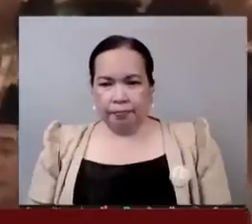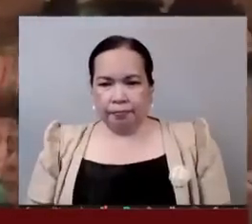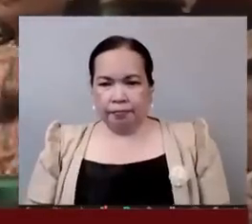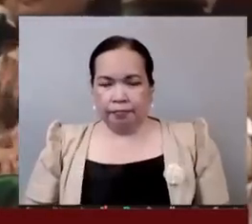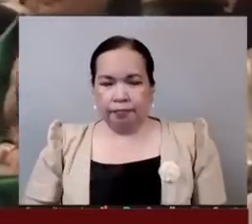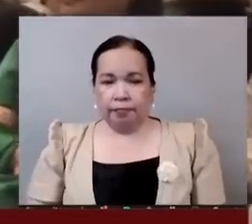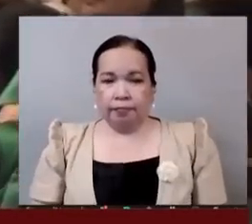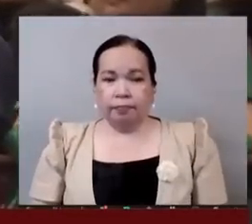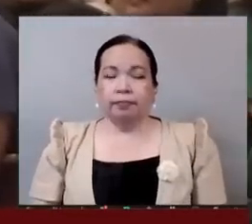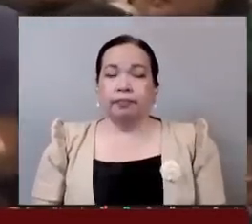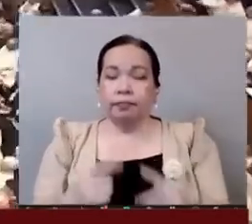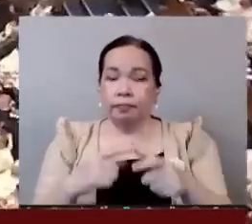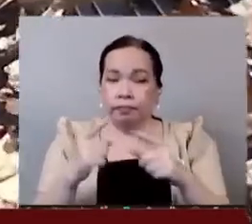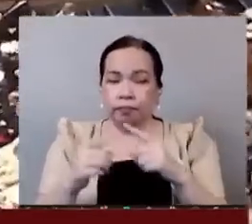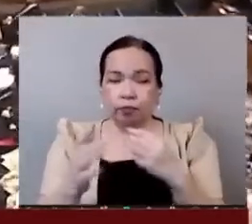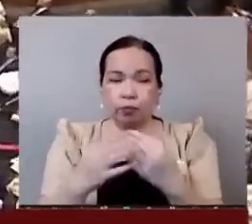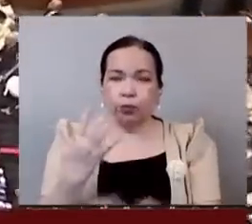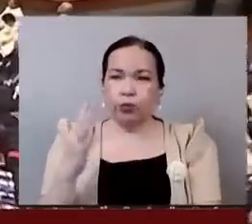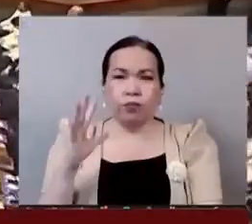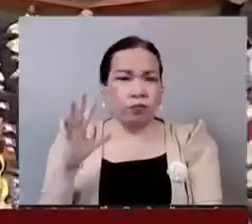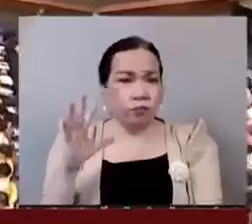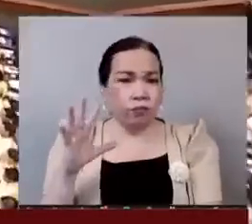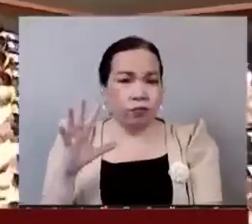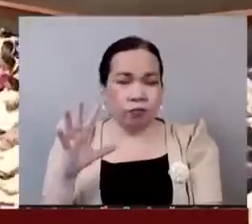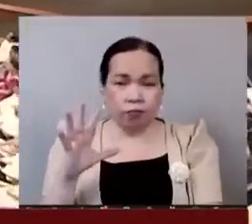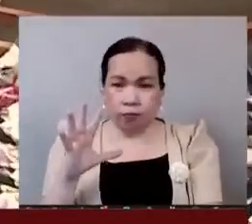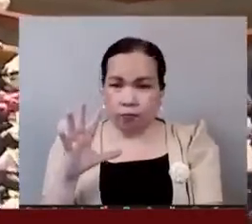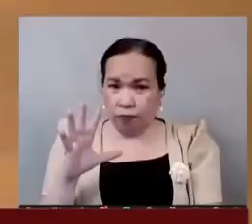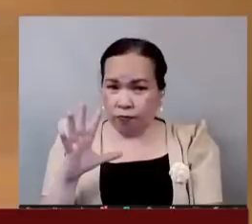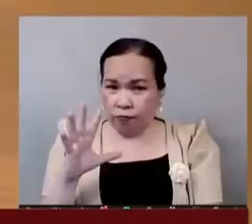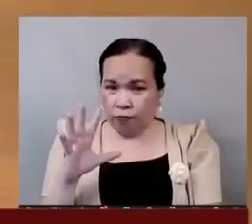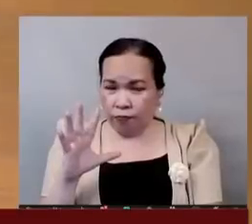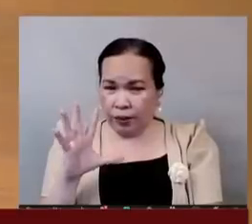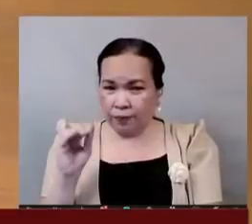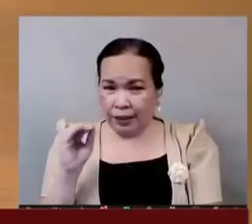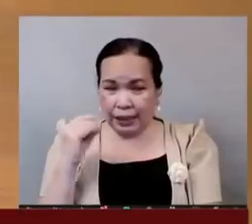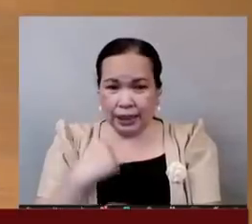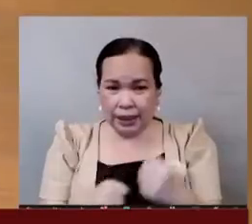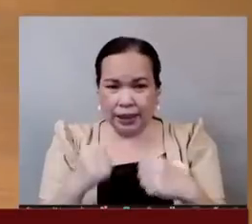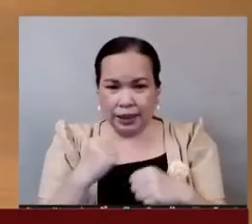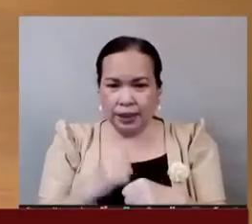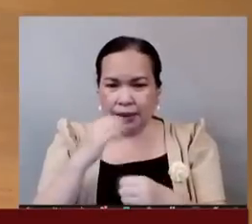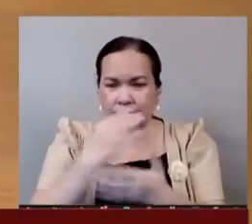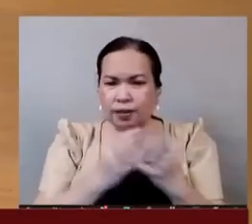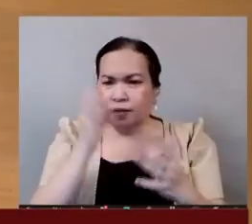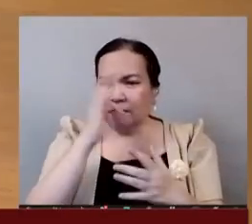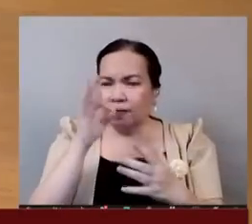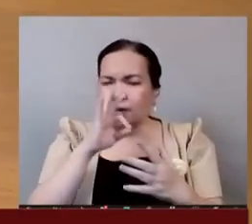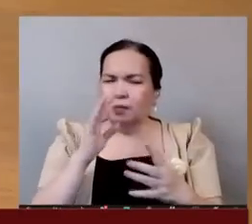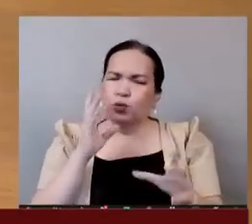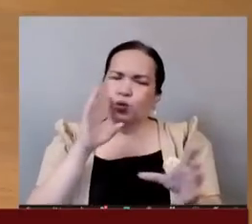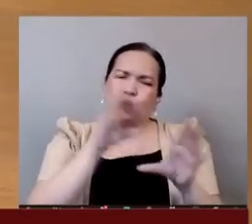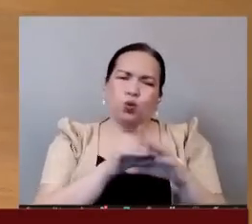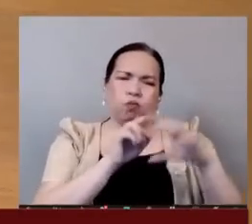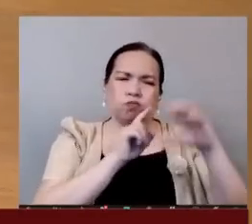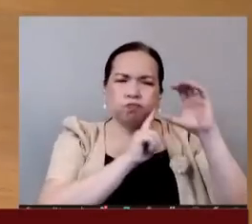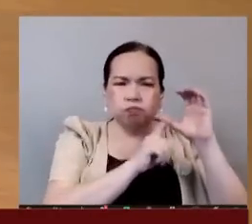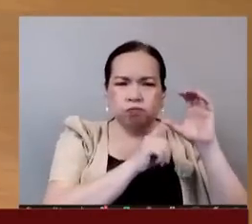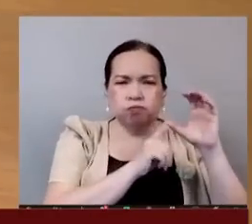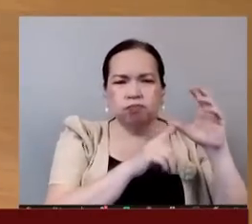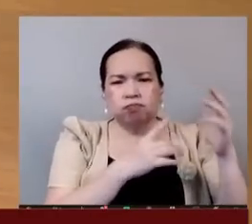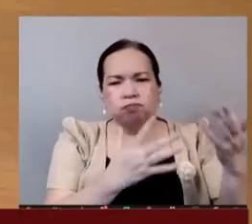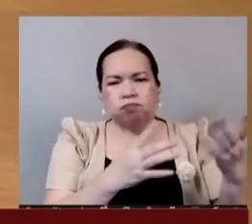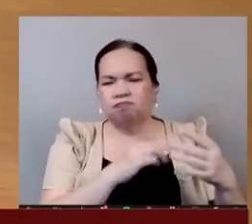For almost half a century, some of our fellow Filipinos have taken to arms to make their views known and